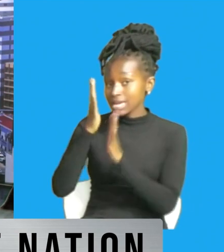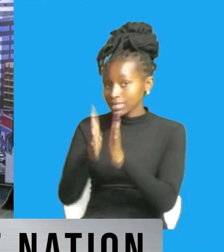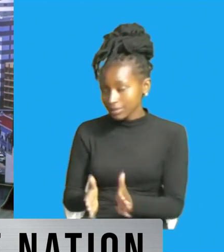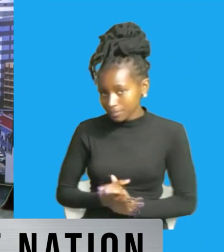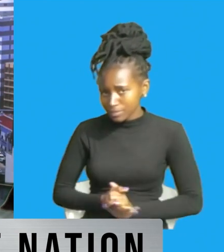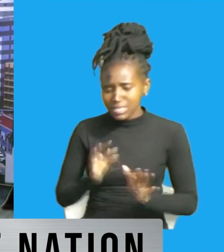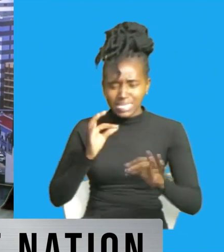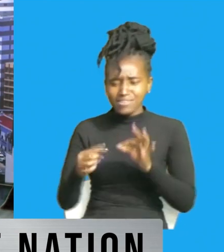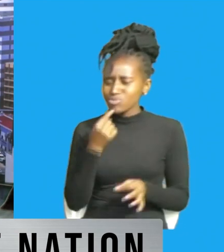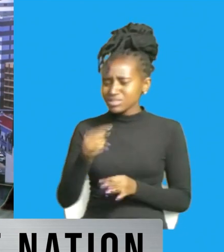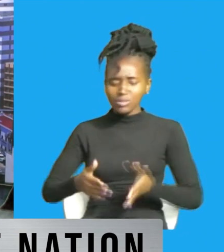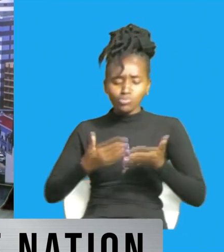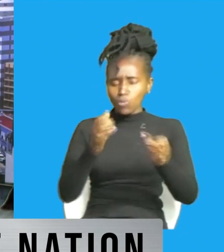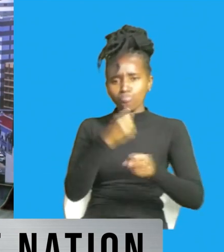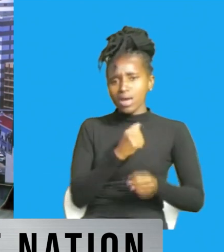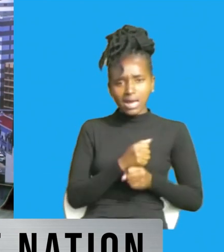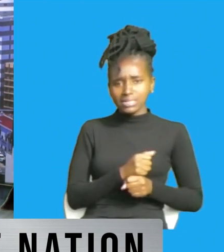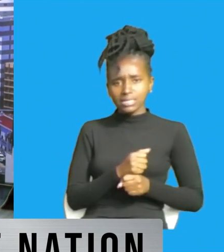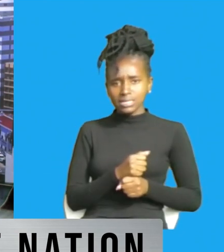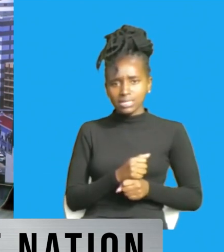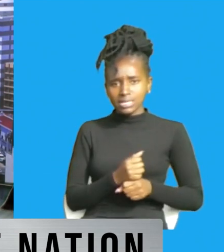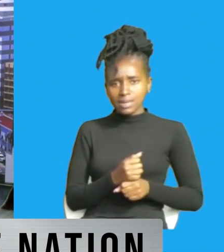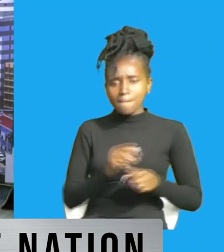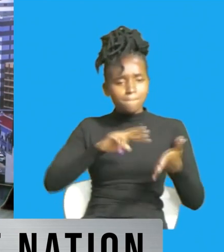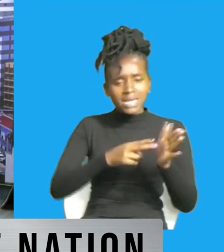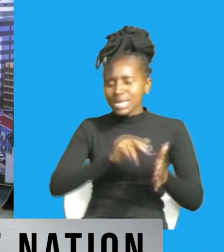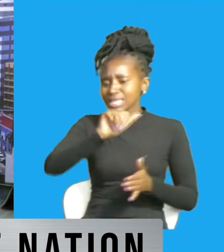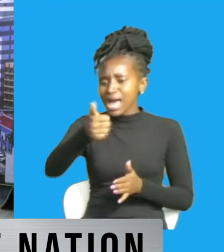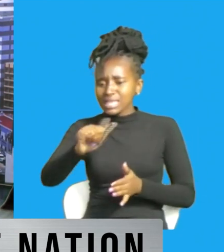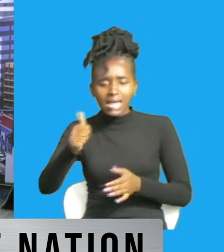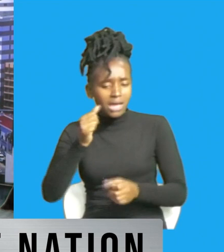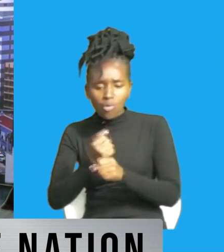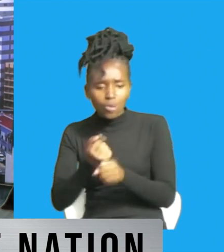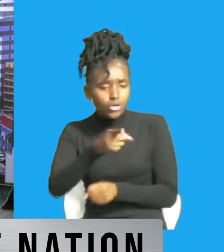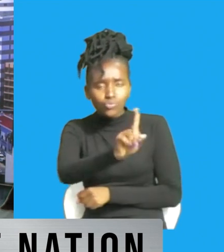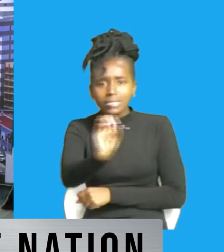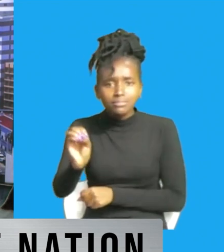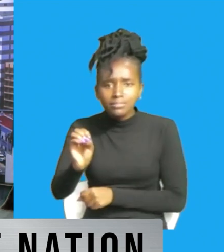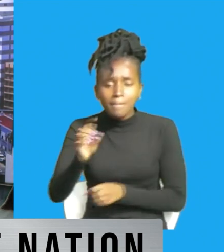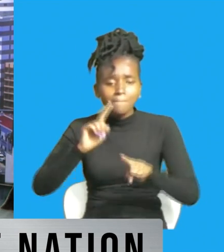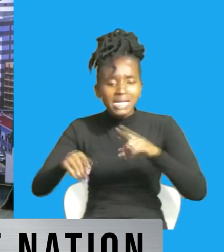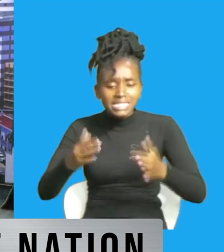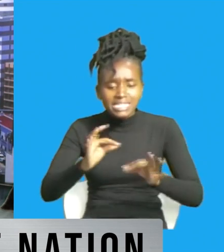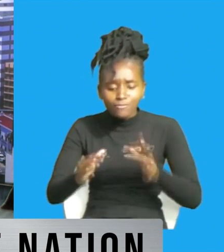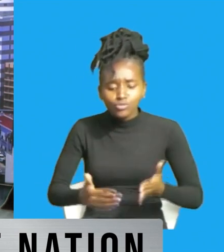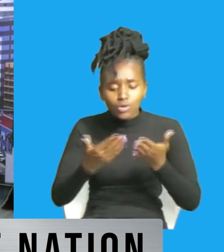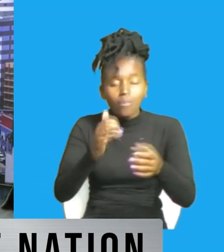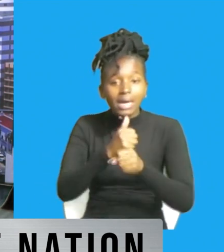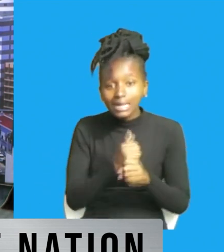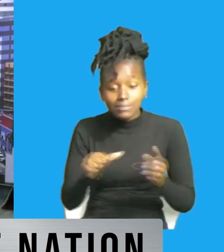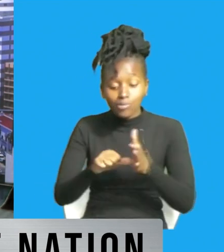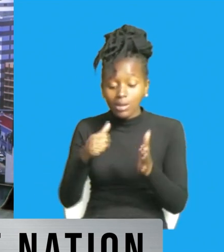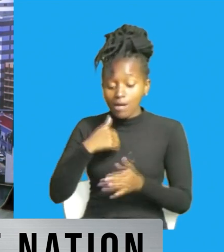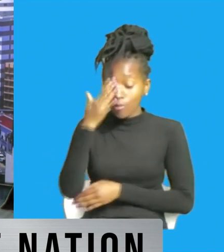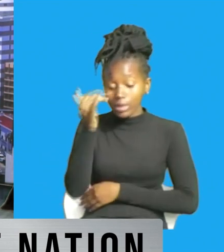ati wamepewa kazi wafanye, kazi yao ingine ni oversight. Why are we having problems in the country? Mbona hatuoni kama wamechukua